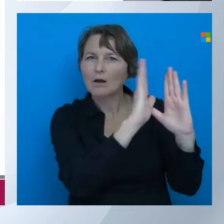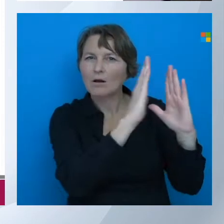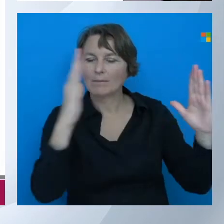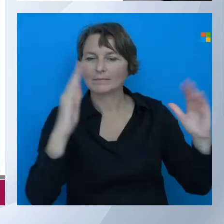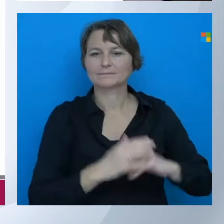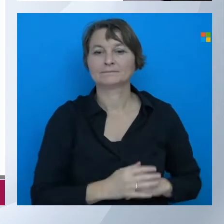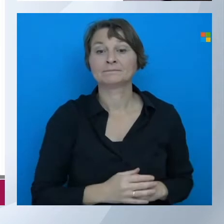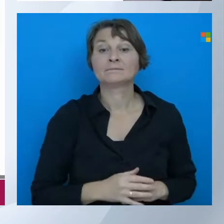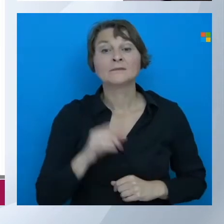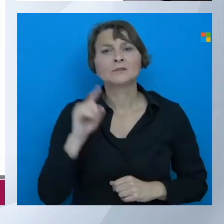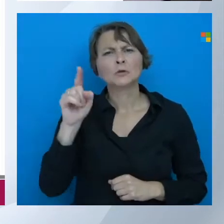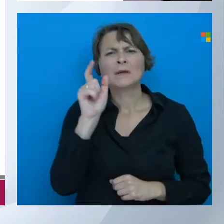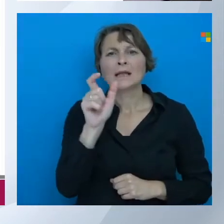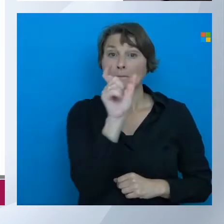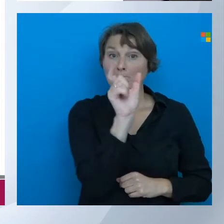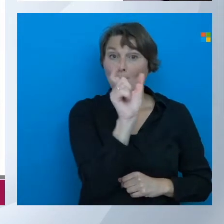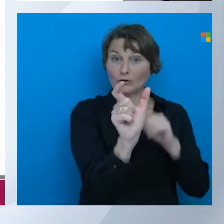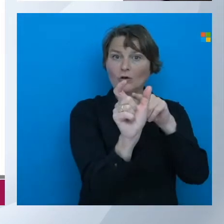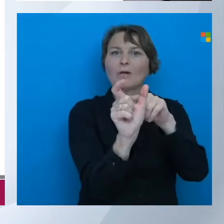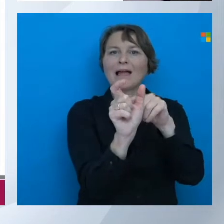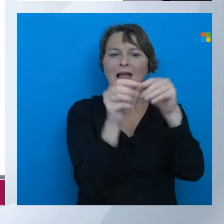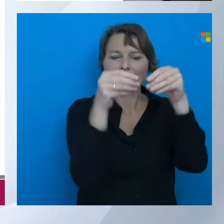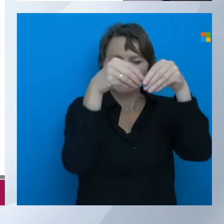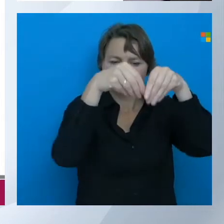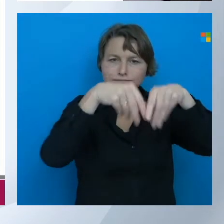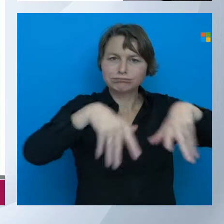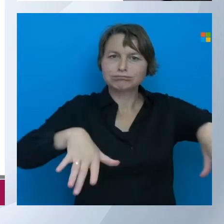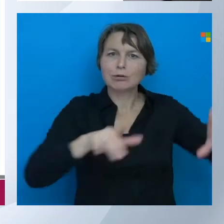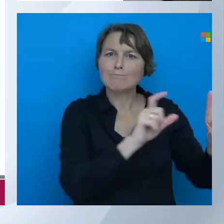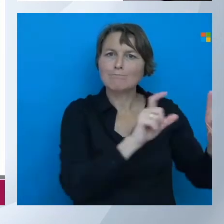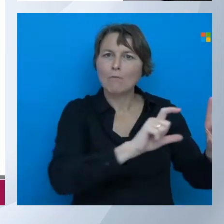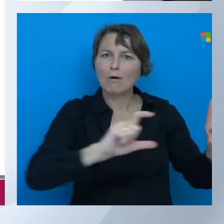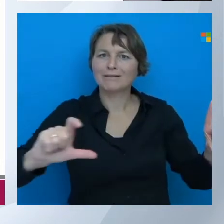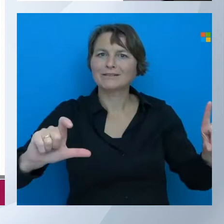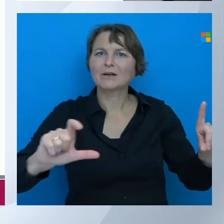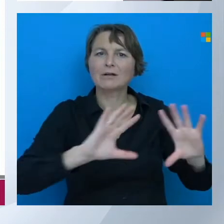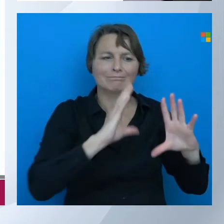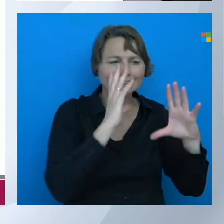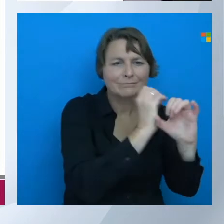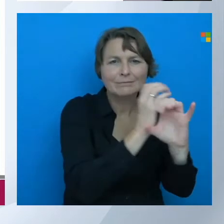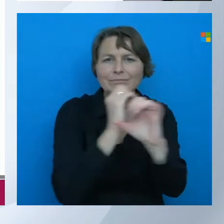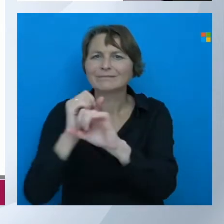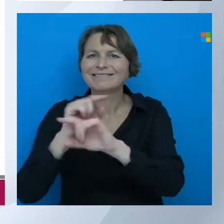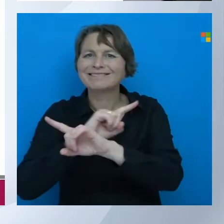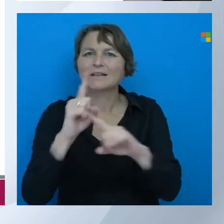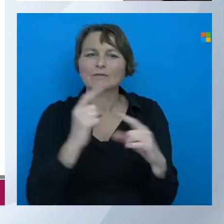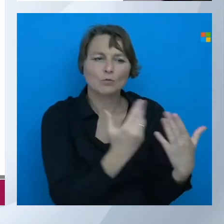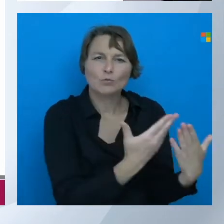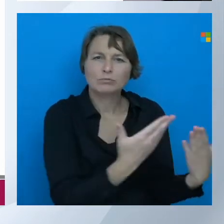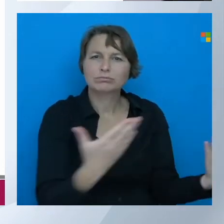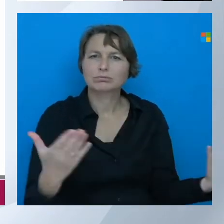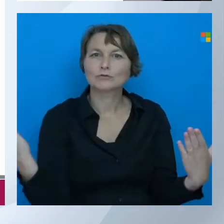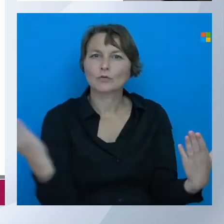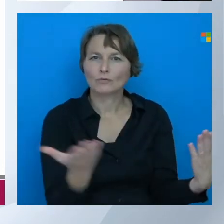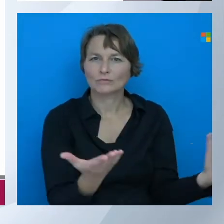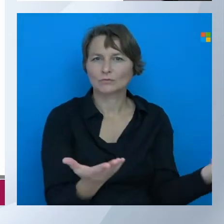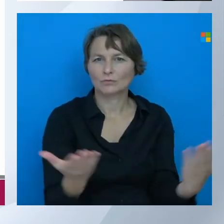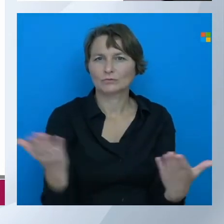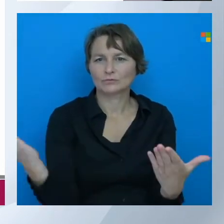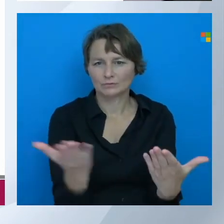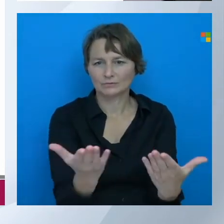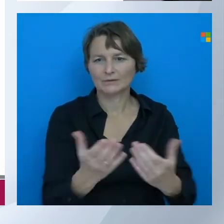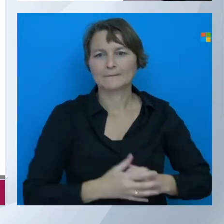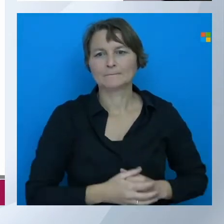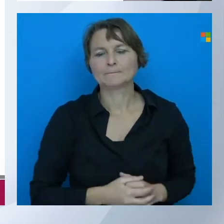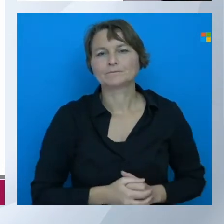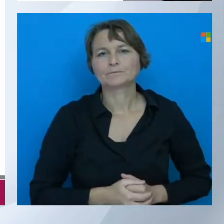sub-modules focusing on all the different resource services that Azure offers. And of